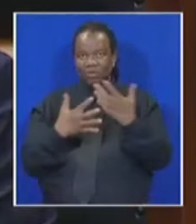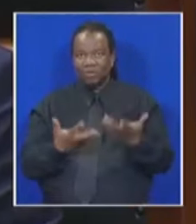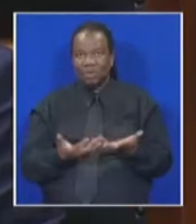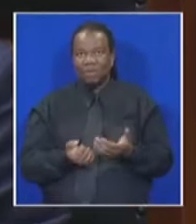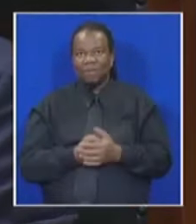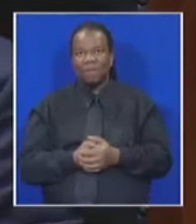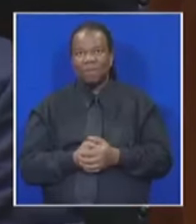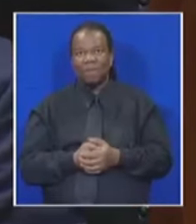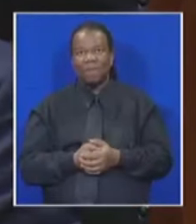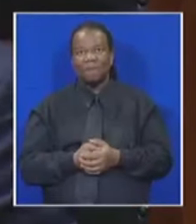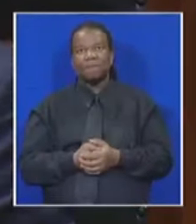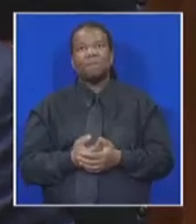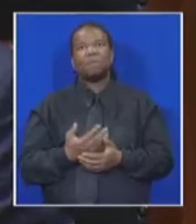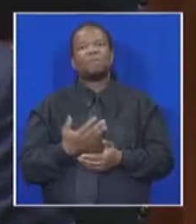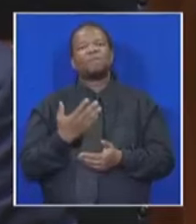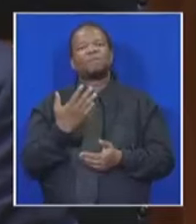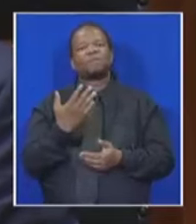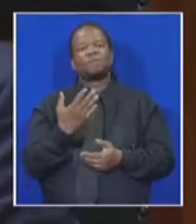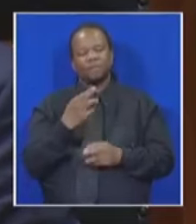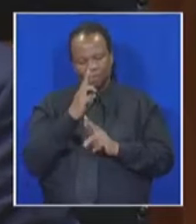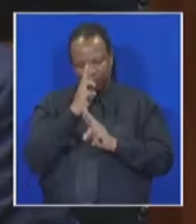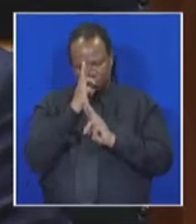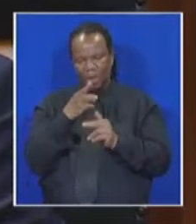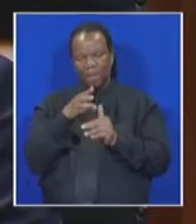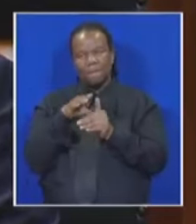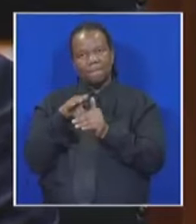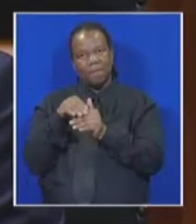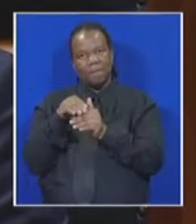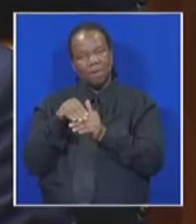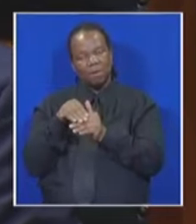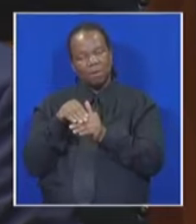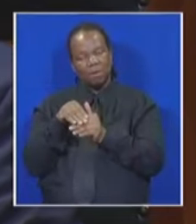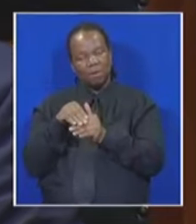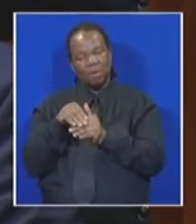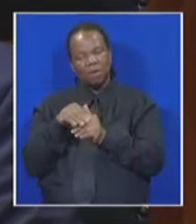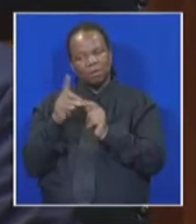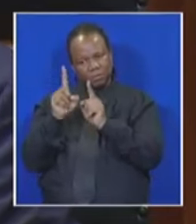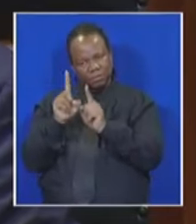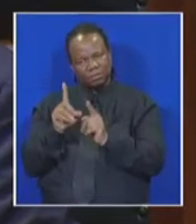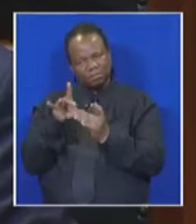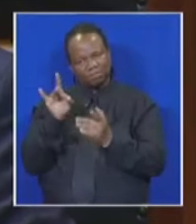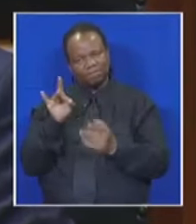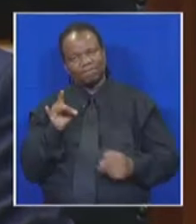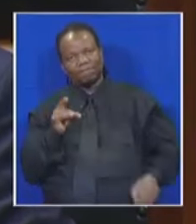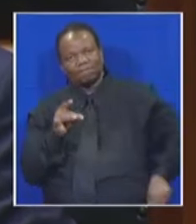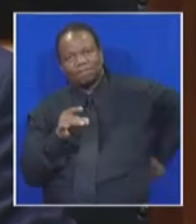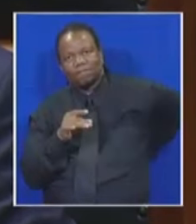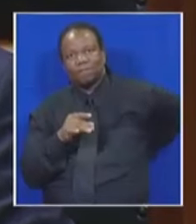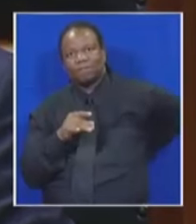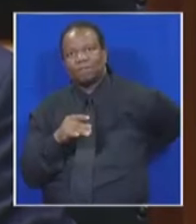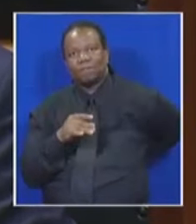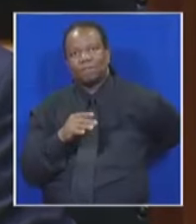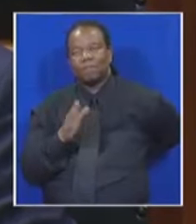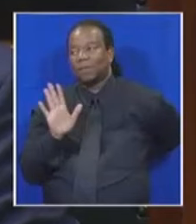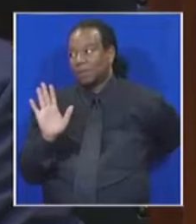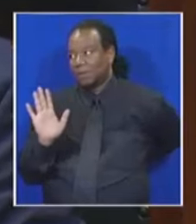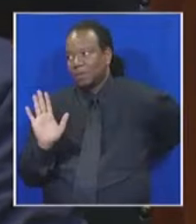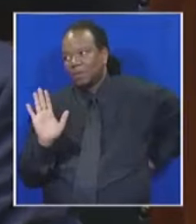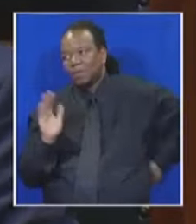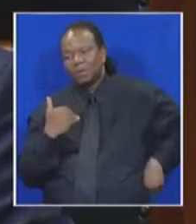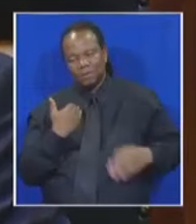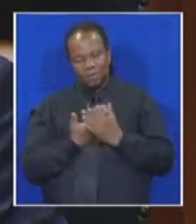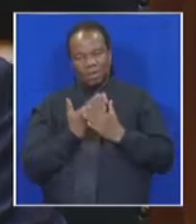the honorable members. I'm making an exception here. Deputy Speaker. I'm making an can I finish? I'll talk to you.